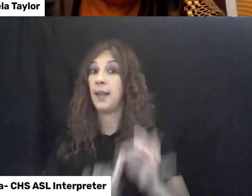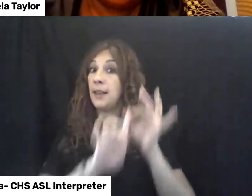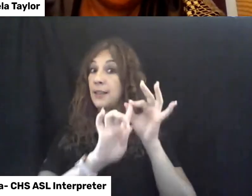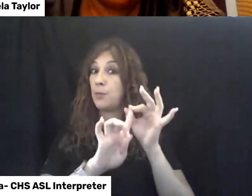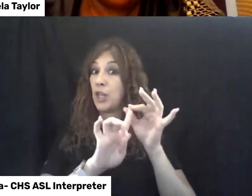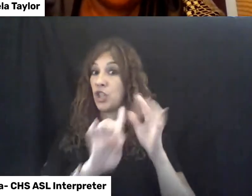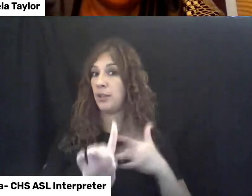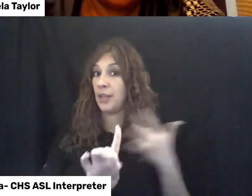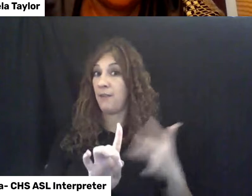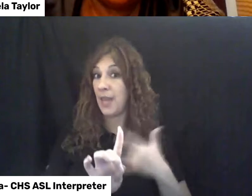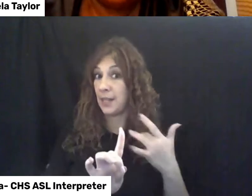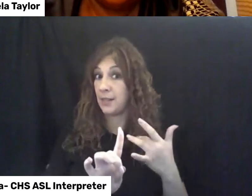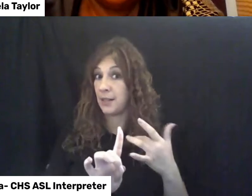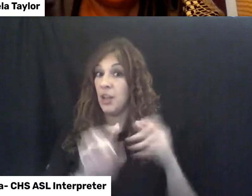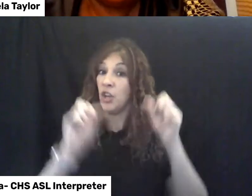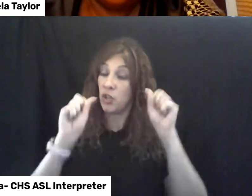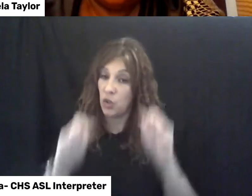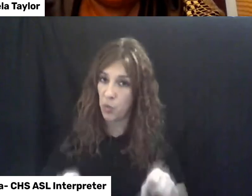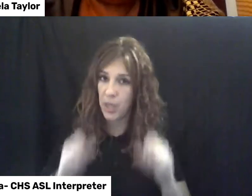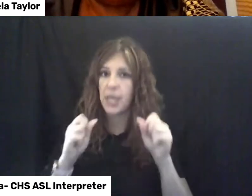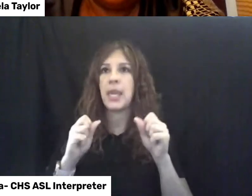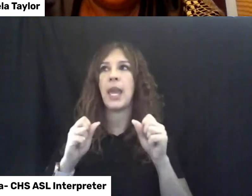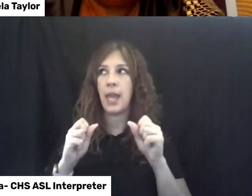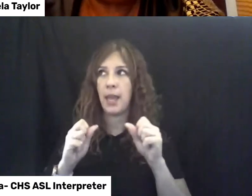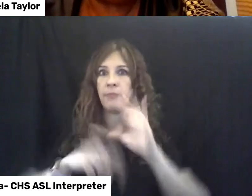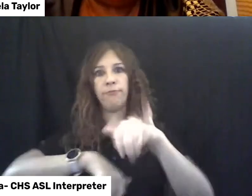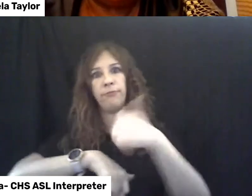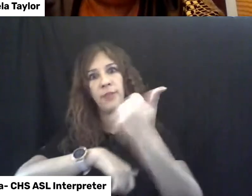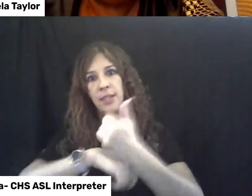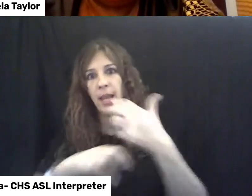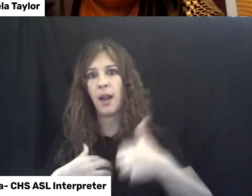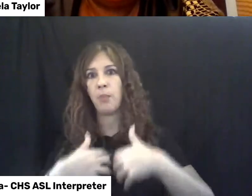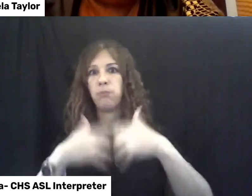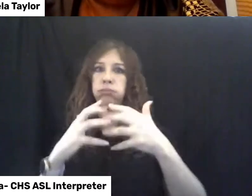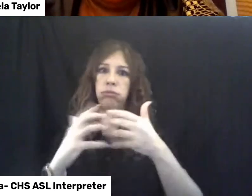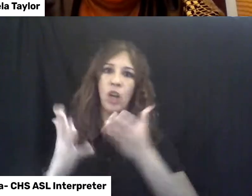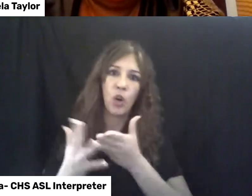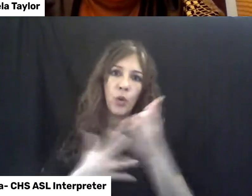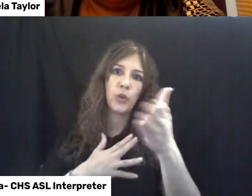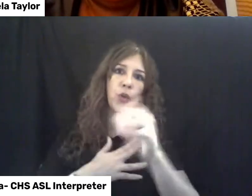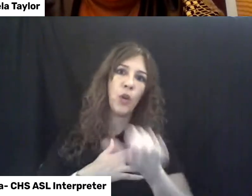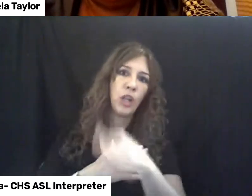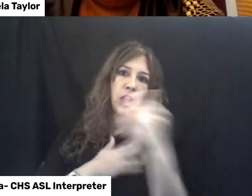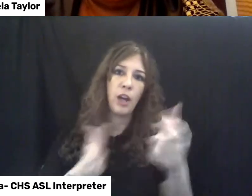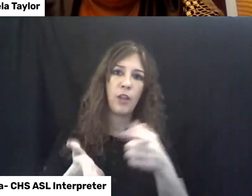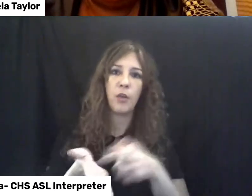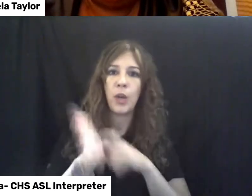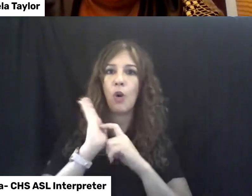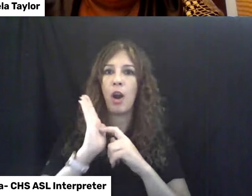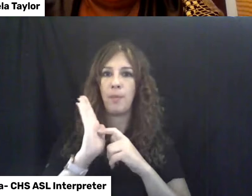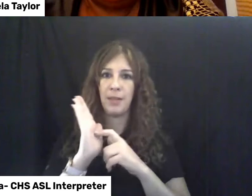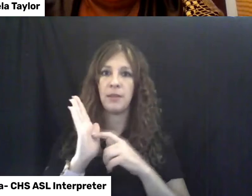be able to navigate through all of the other requirements to even operate in the city,